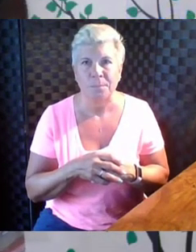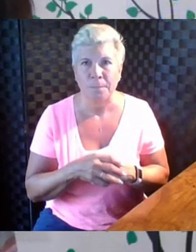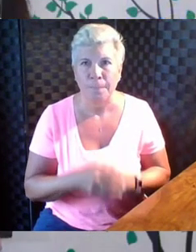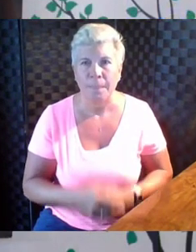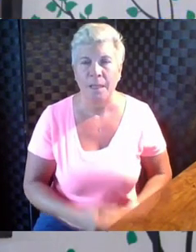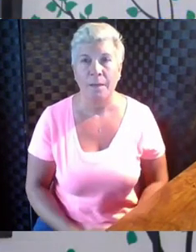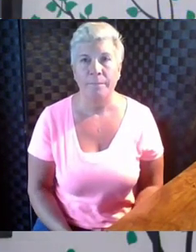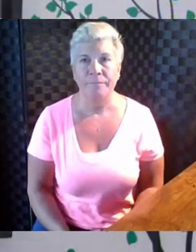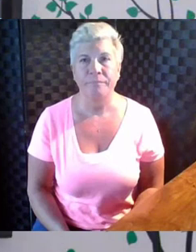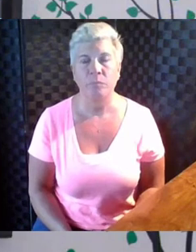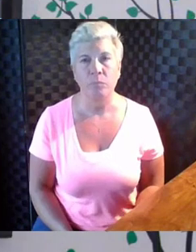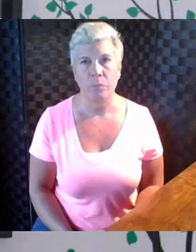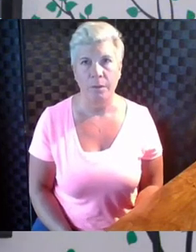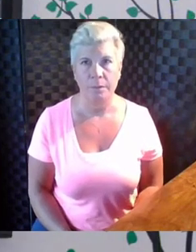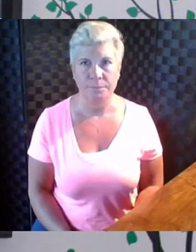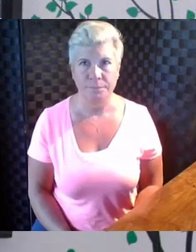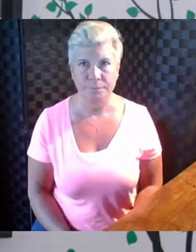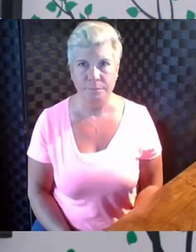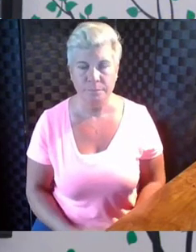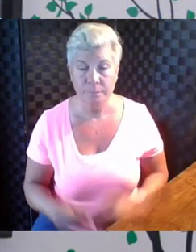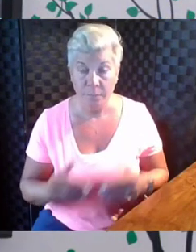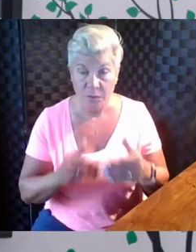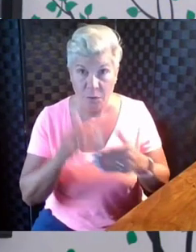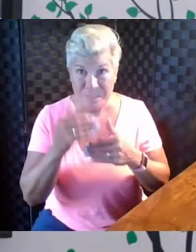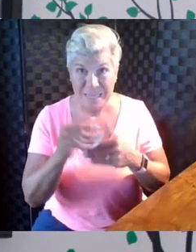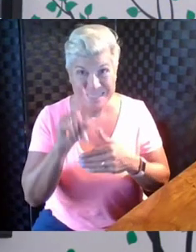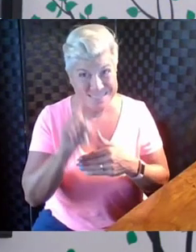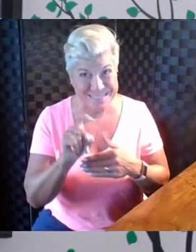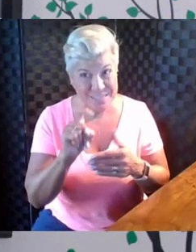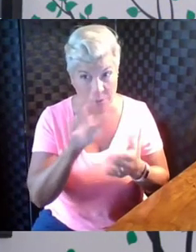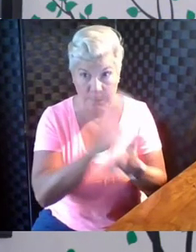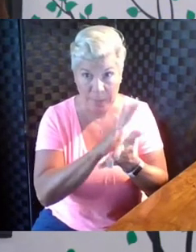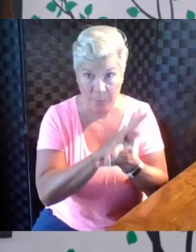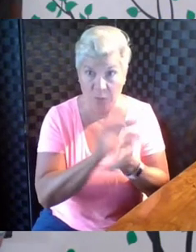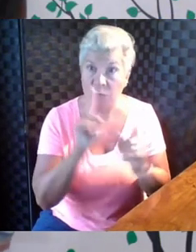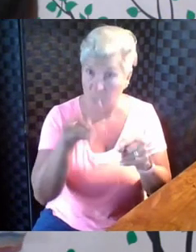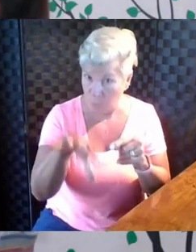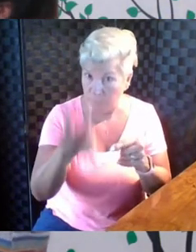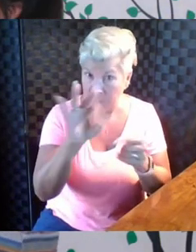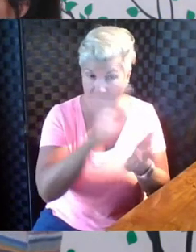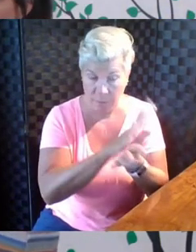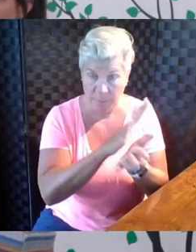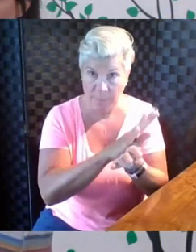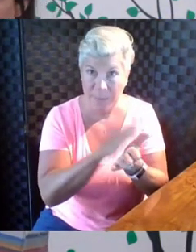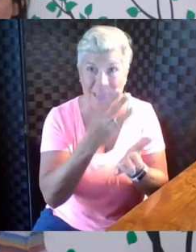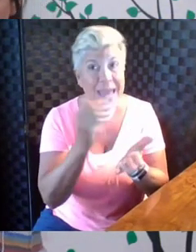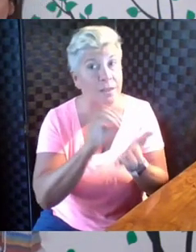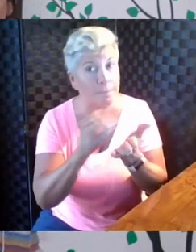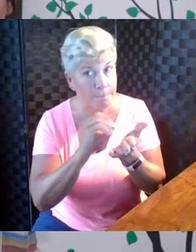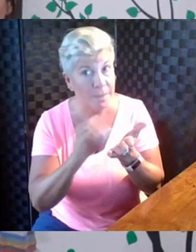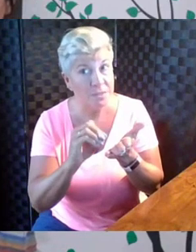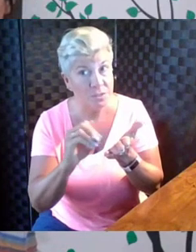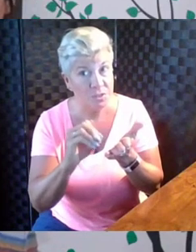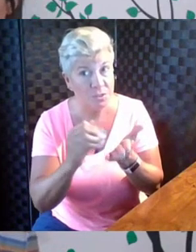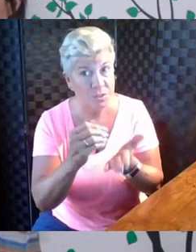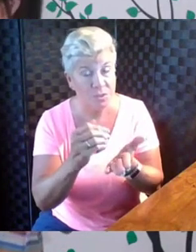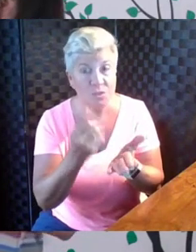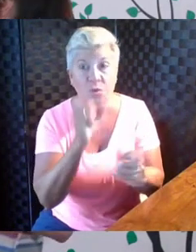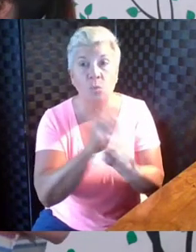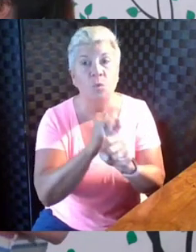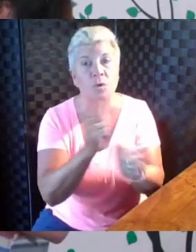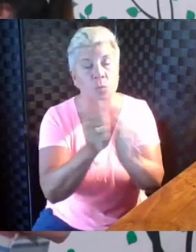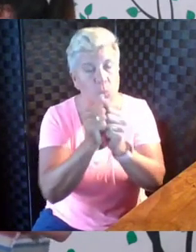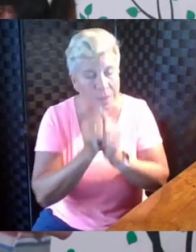All right, so on this next part, you are going to need that worksheet and your pencil. We're going to work through these